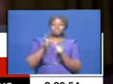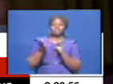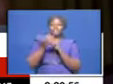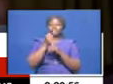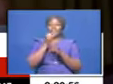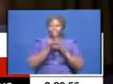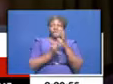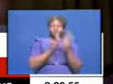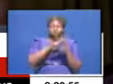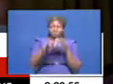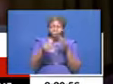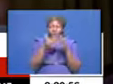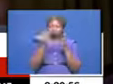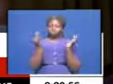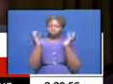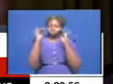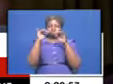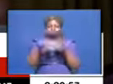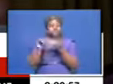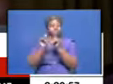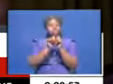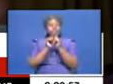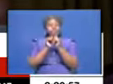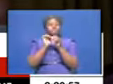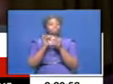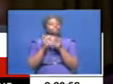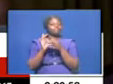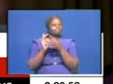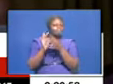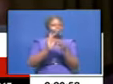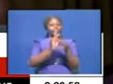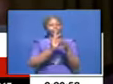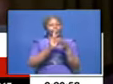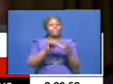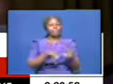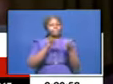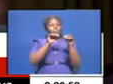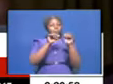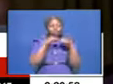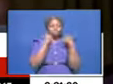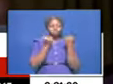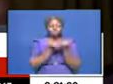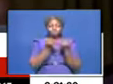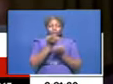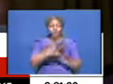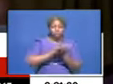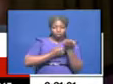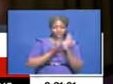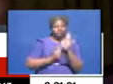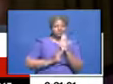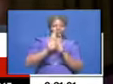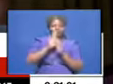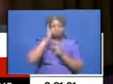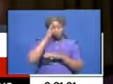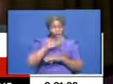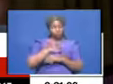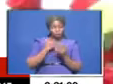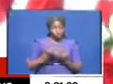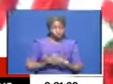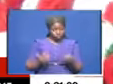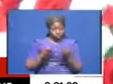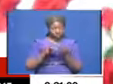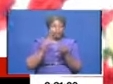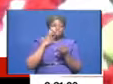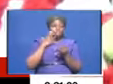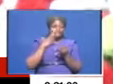we all come together to promote social and economic development of our children, mothers and